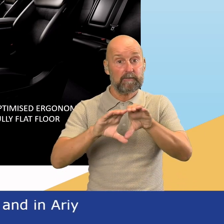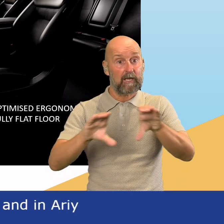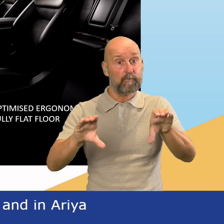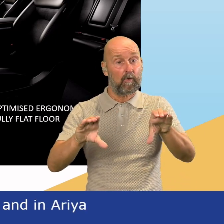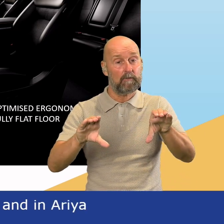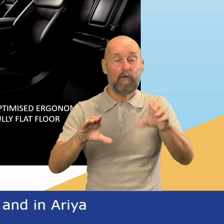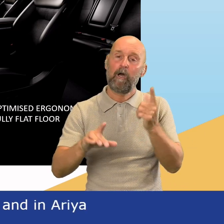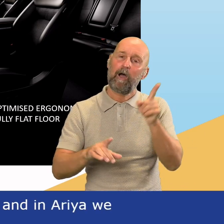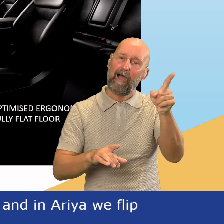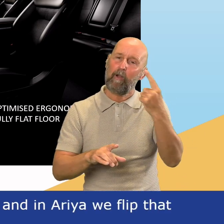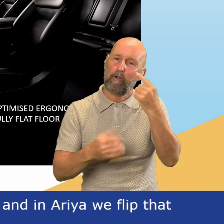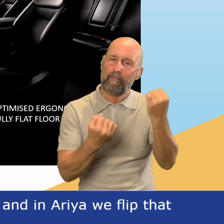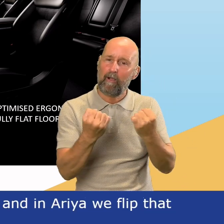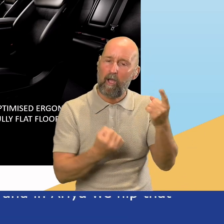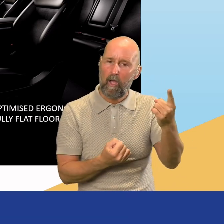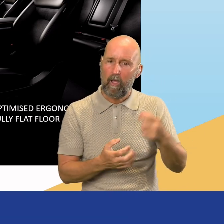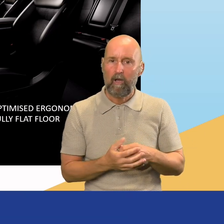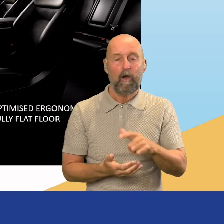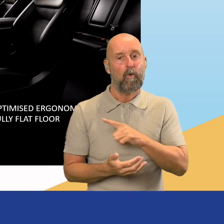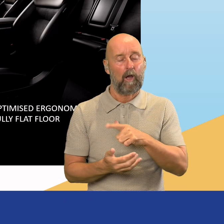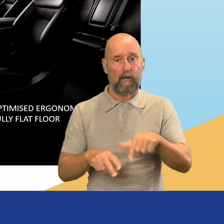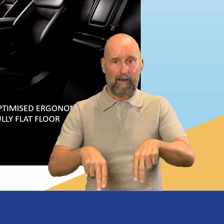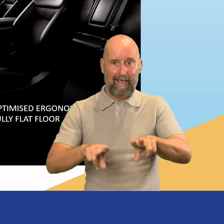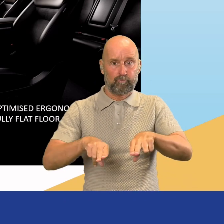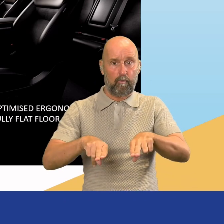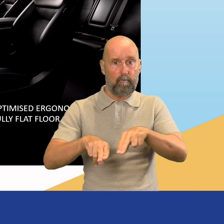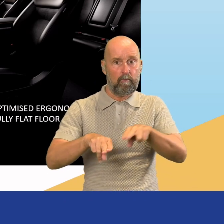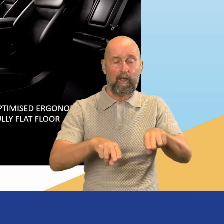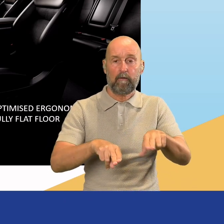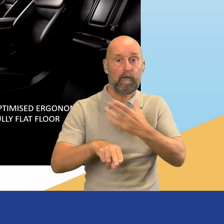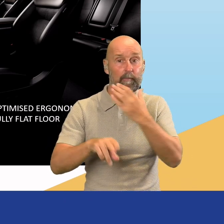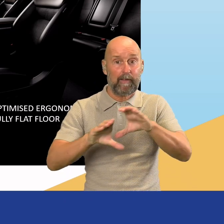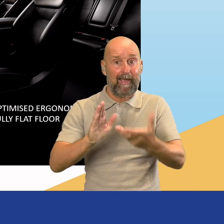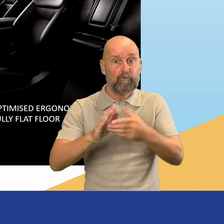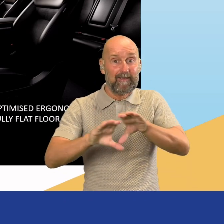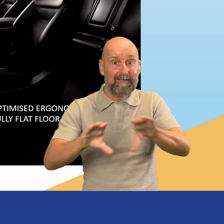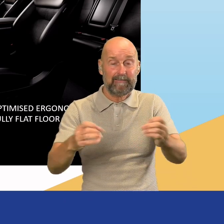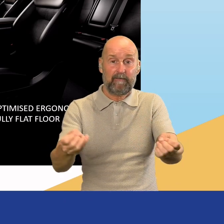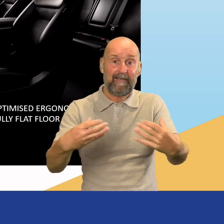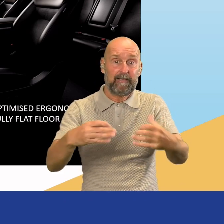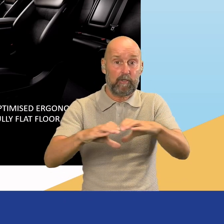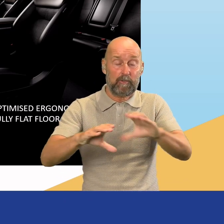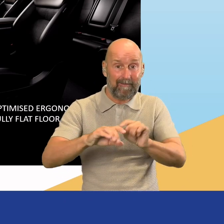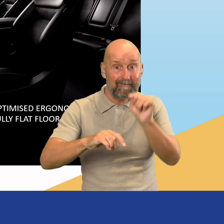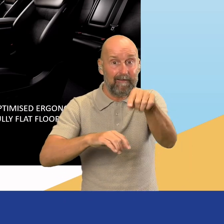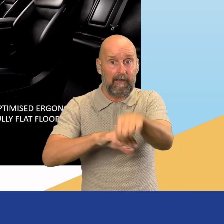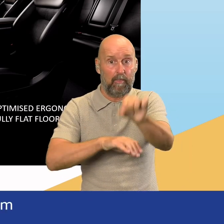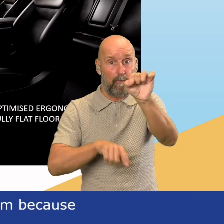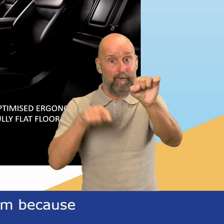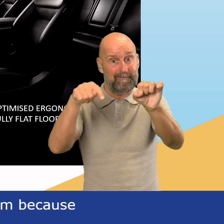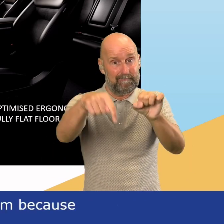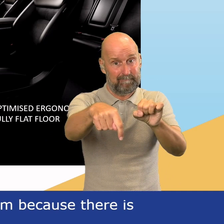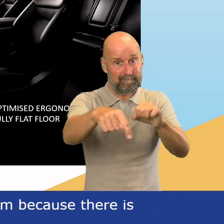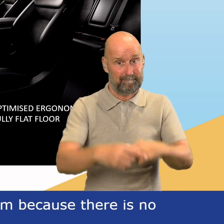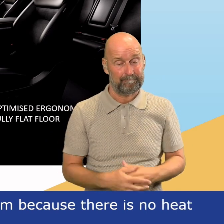and look at our car on the stand, there's a huge amount of legroom because there is no heating ventilation system under the dashboard. That's been put bonnet side as